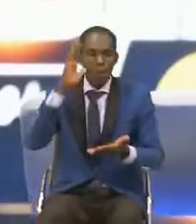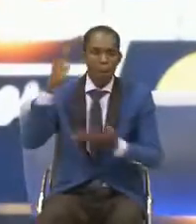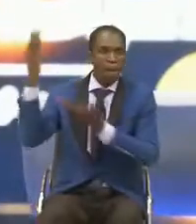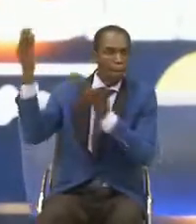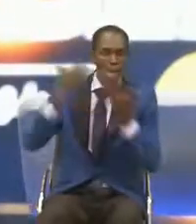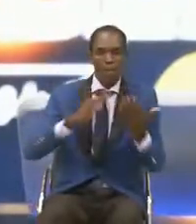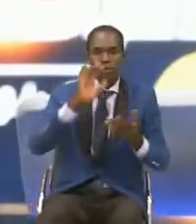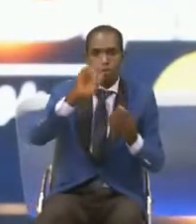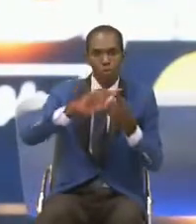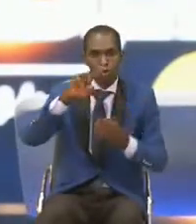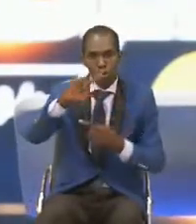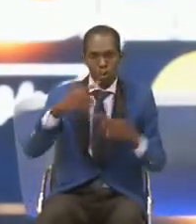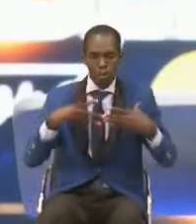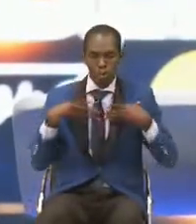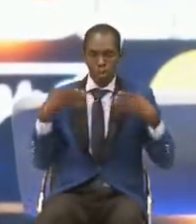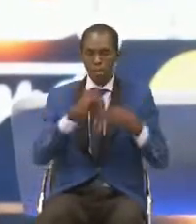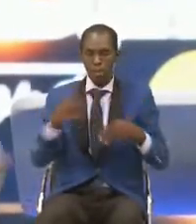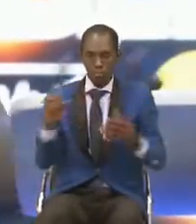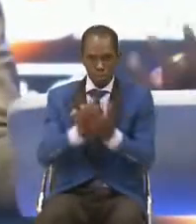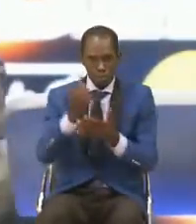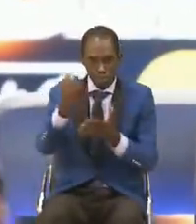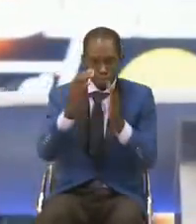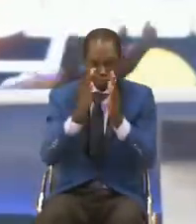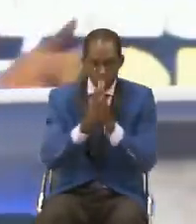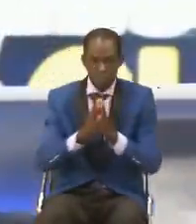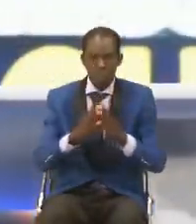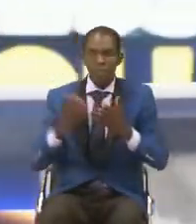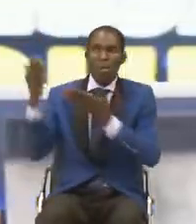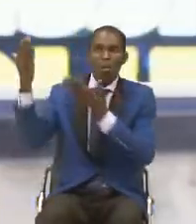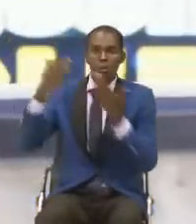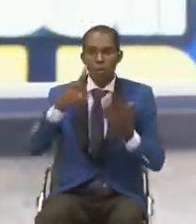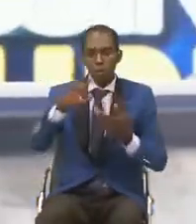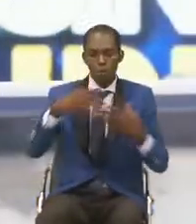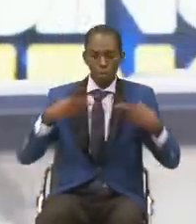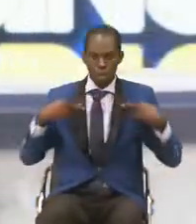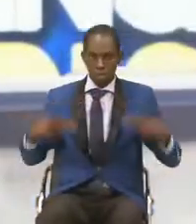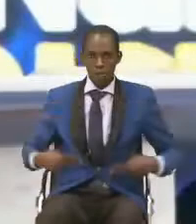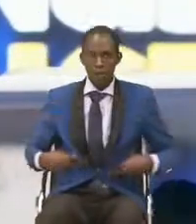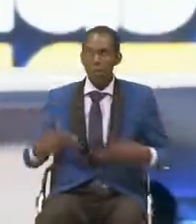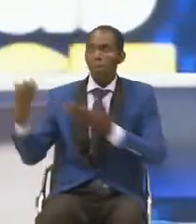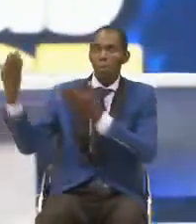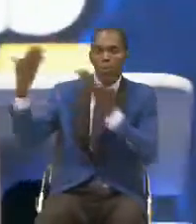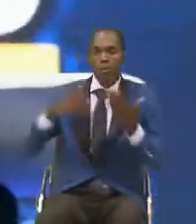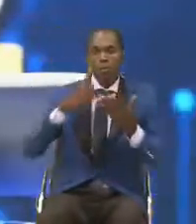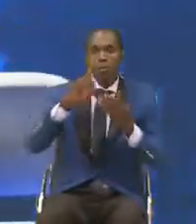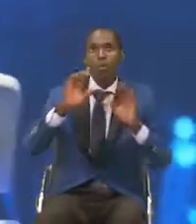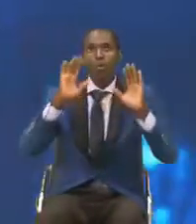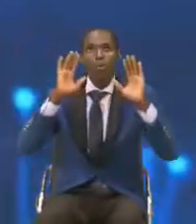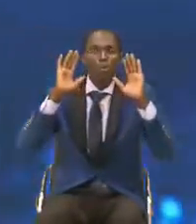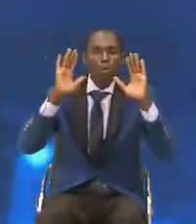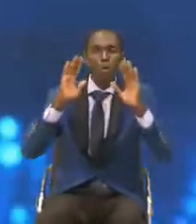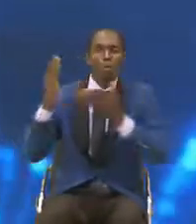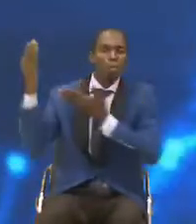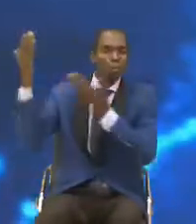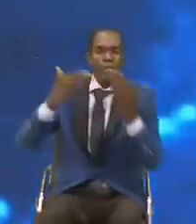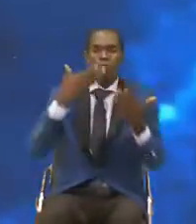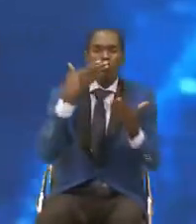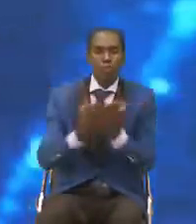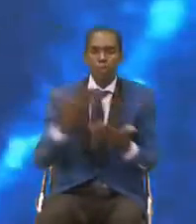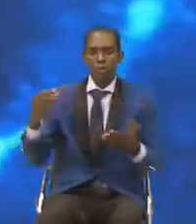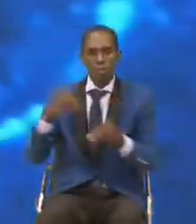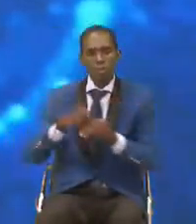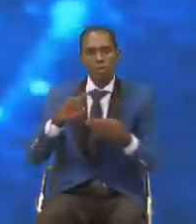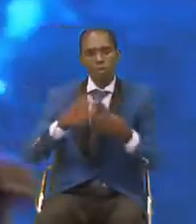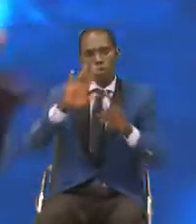the miracle. And your obedience tonight will bring the healing. We'll bring your health. We'll bring the